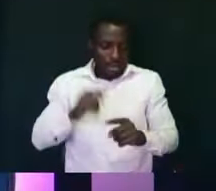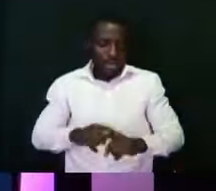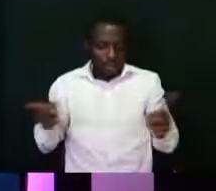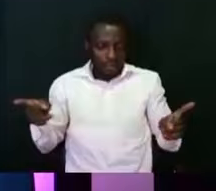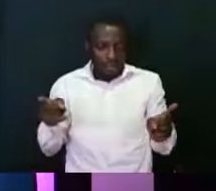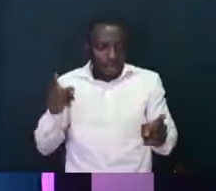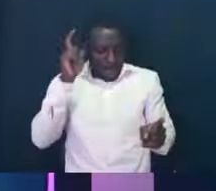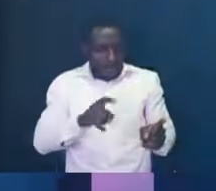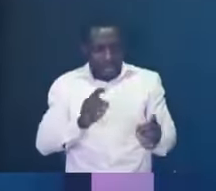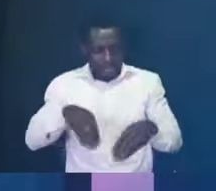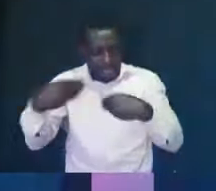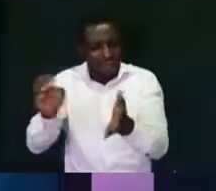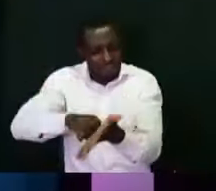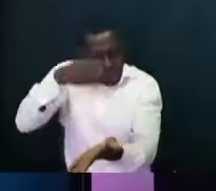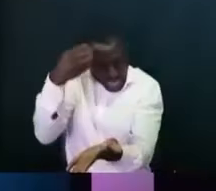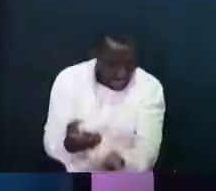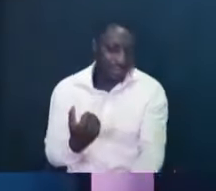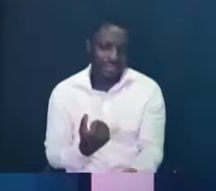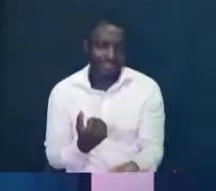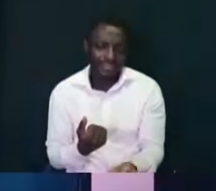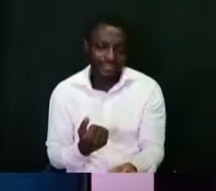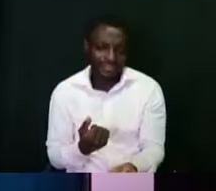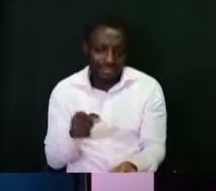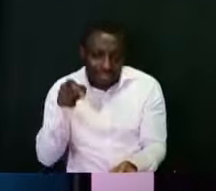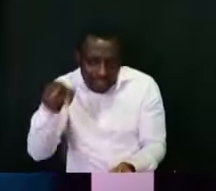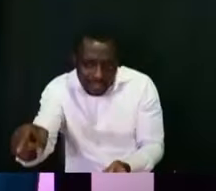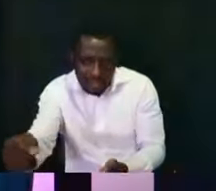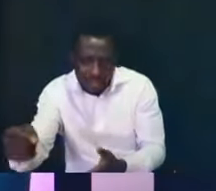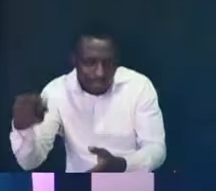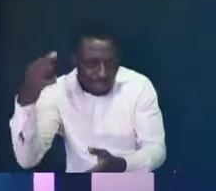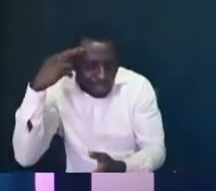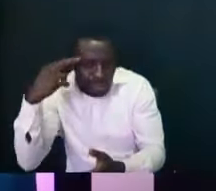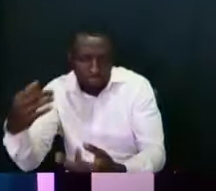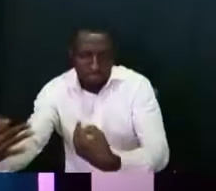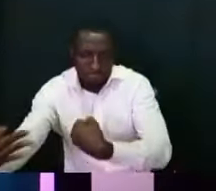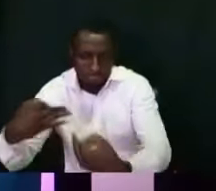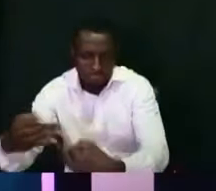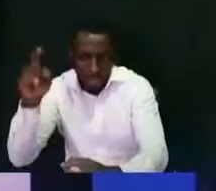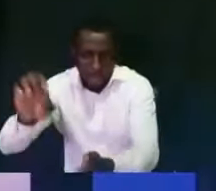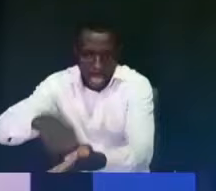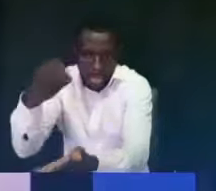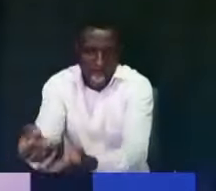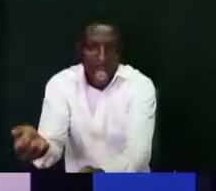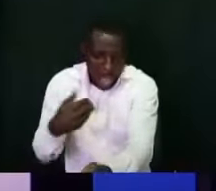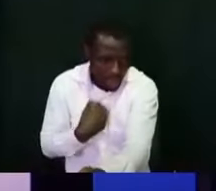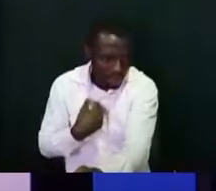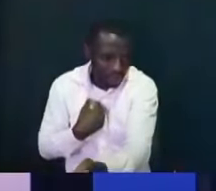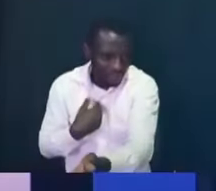So provide reason for what you believe. And provide reason